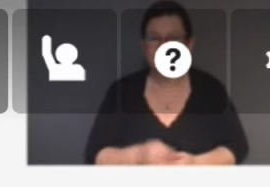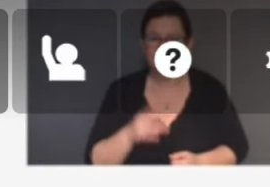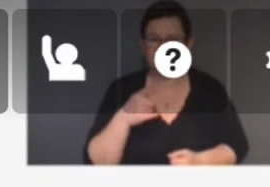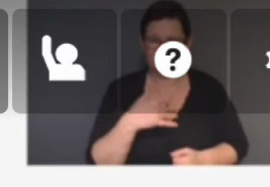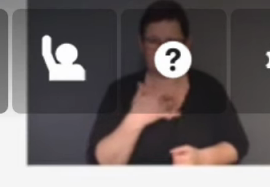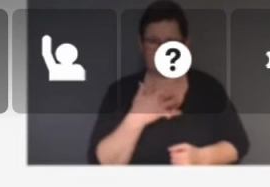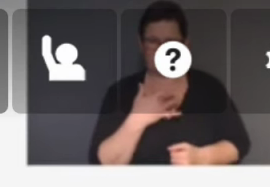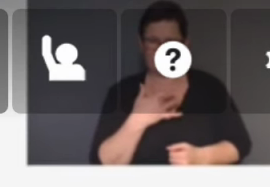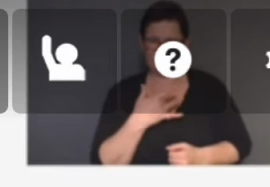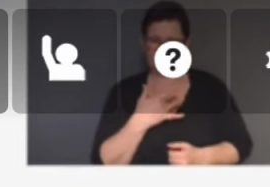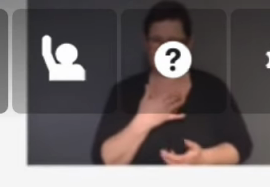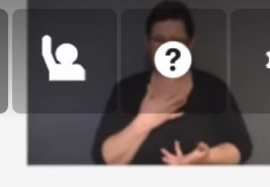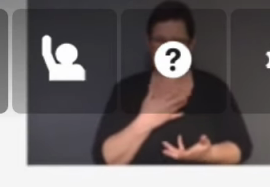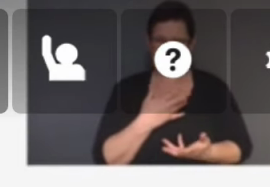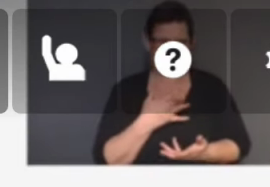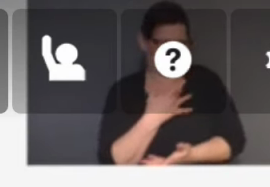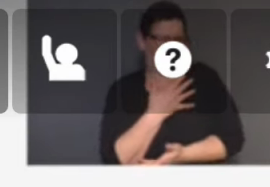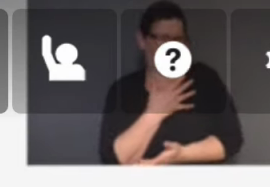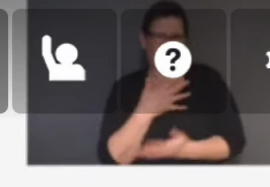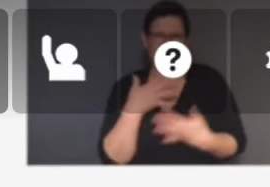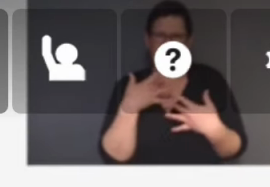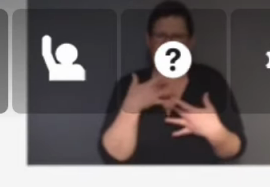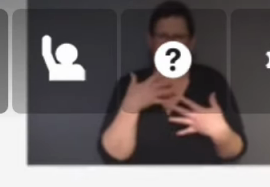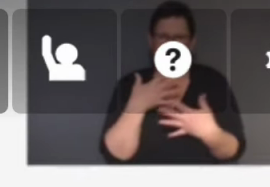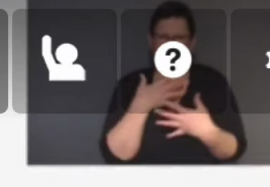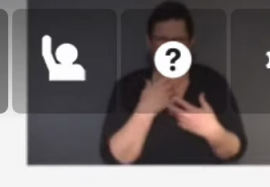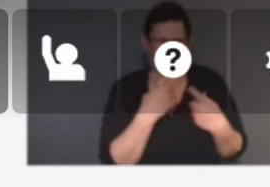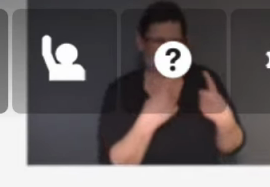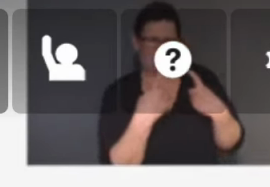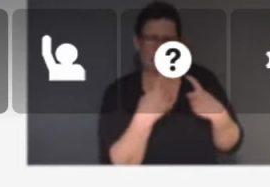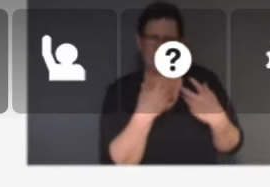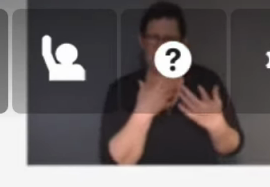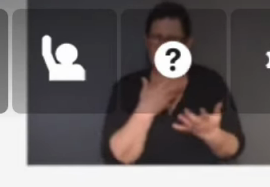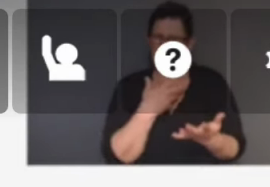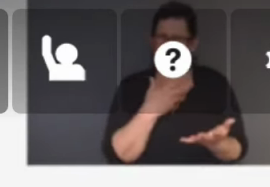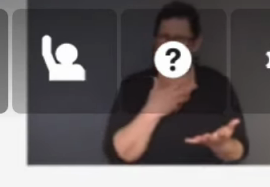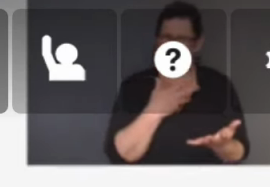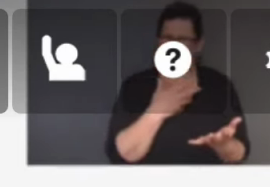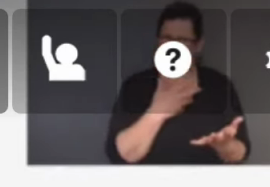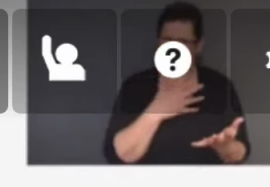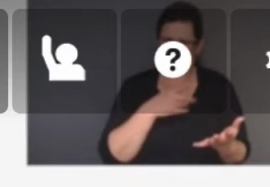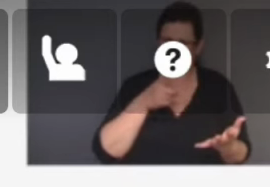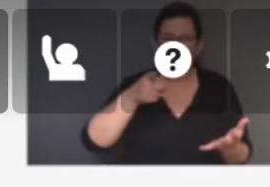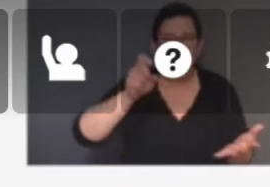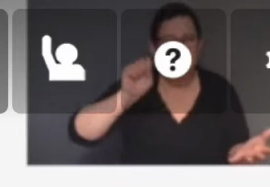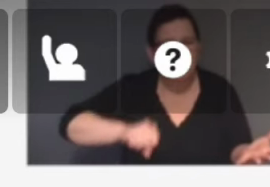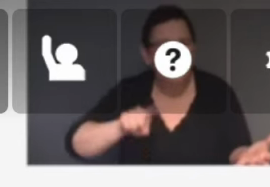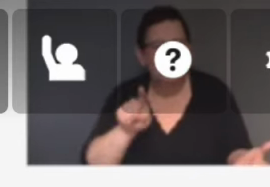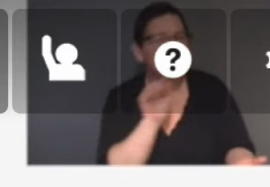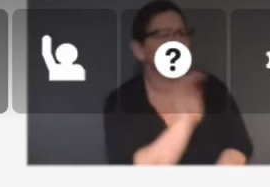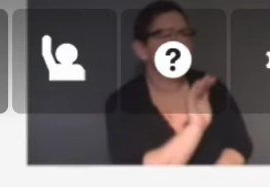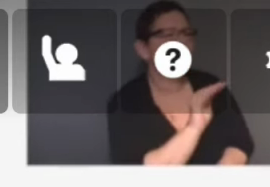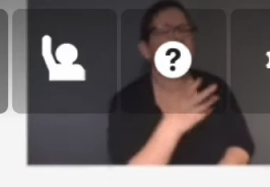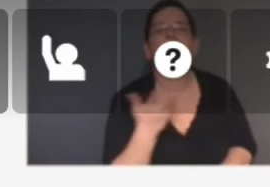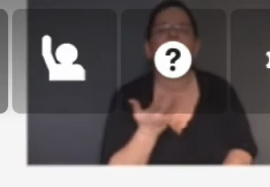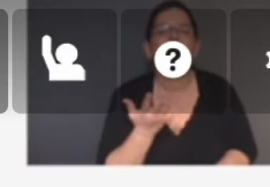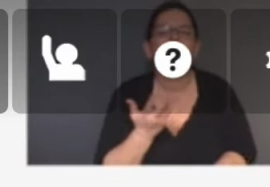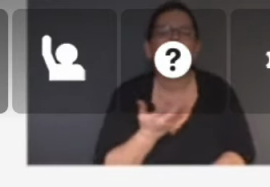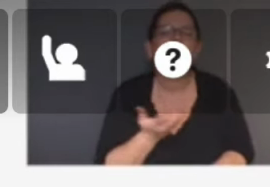When in doubt, check My Account to see if you have mail or any amount owing.